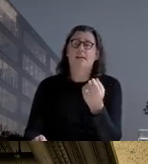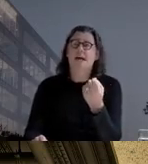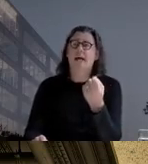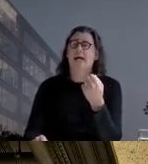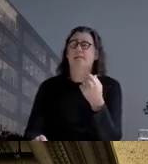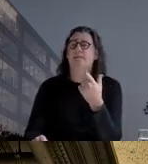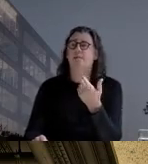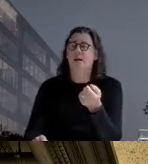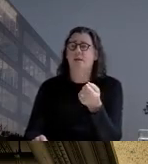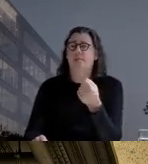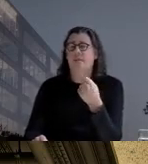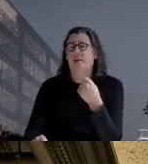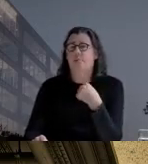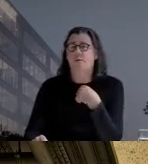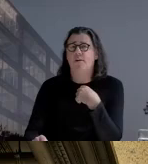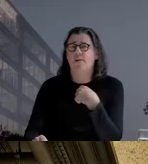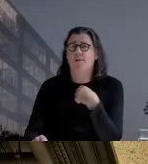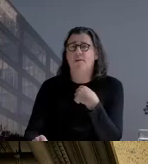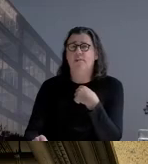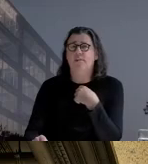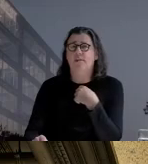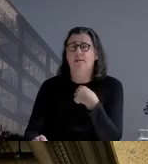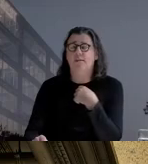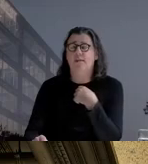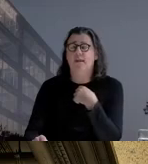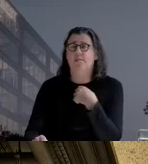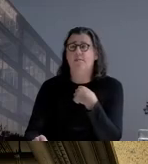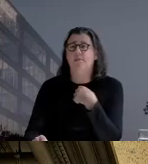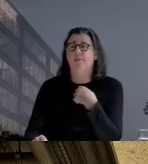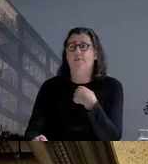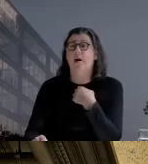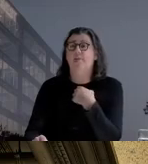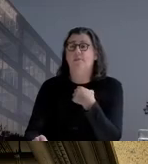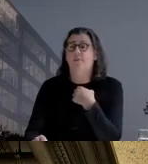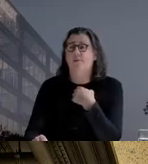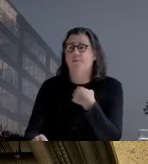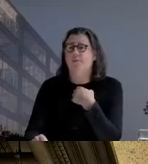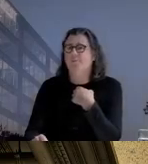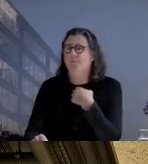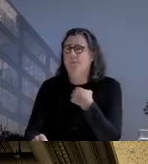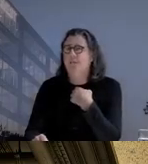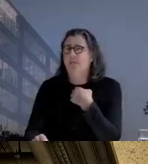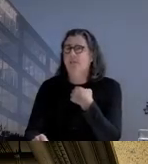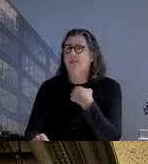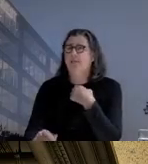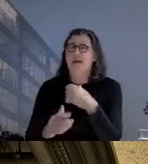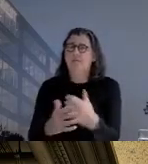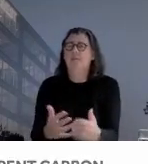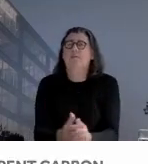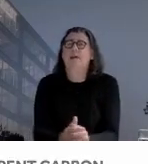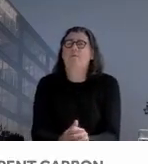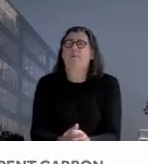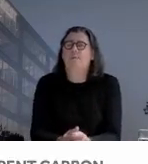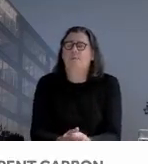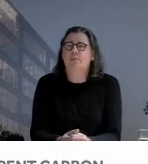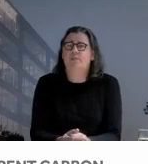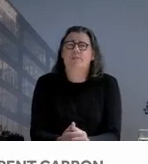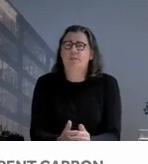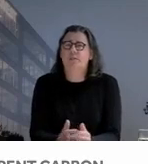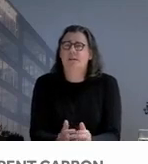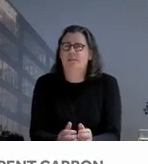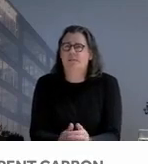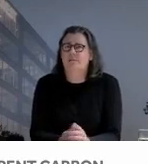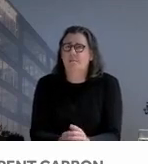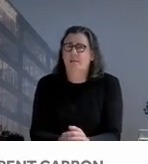reality, and the new elements that got brought in to bring to life a new office component. So the outcome of that was that we